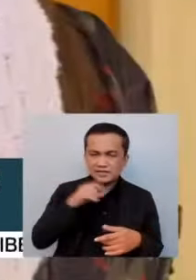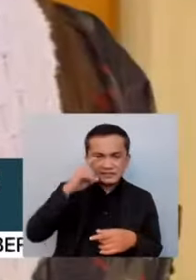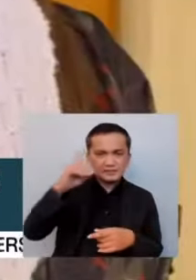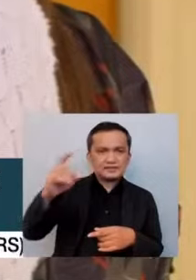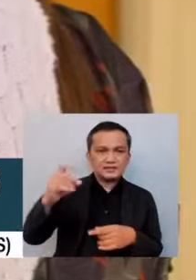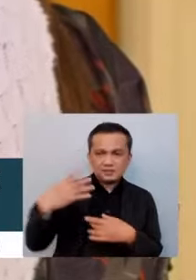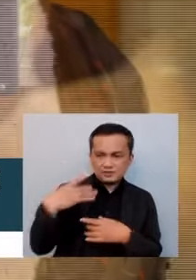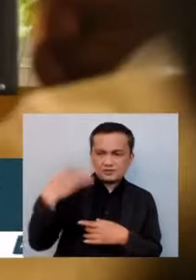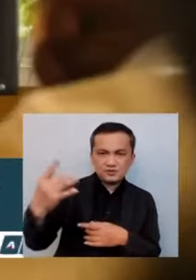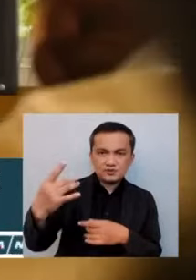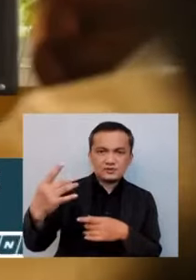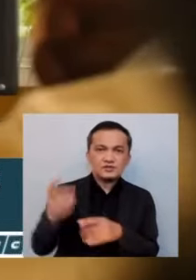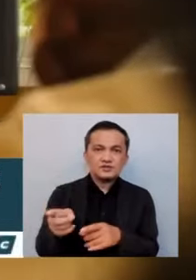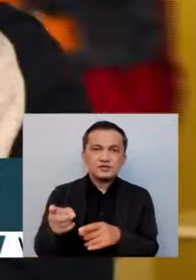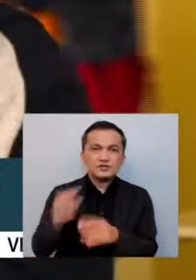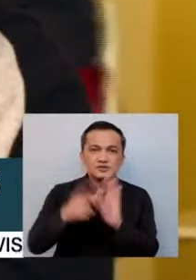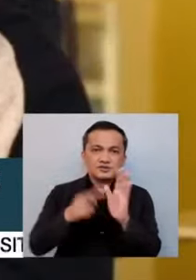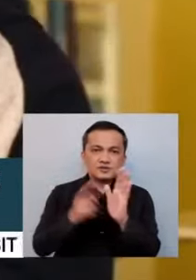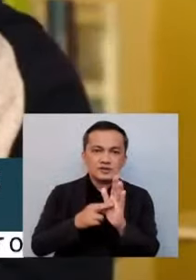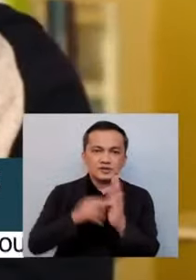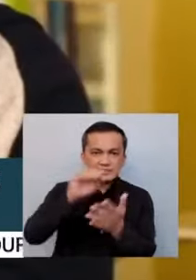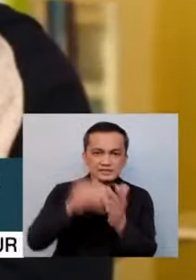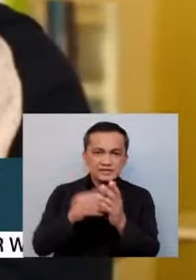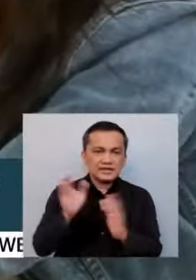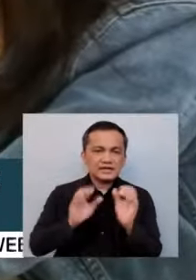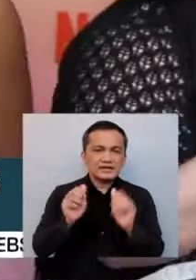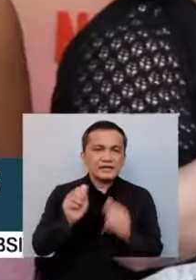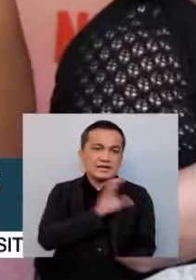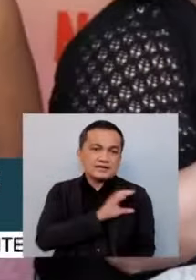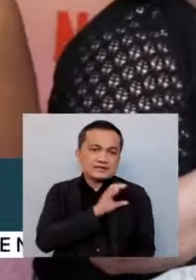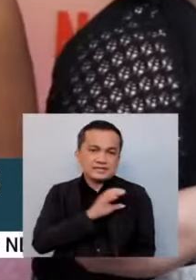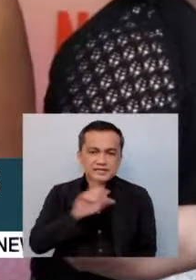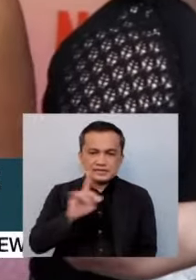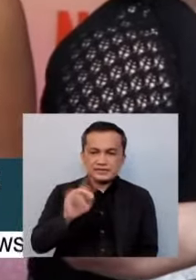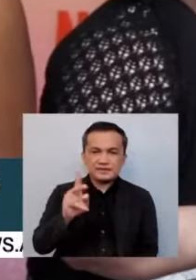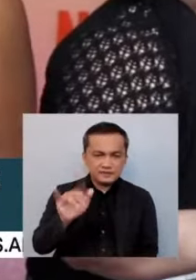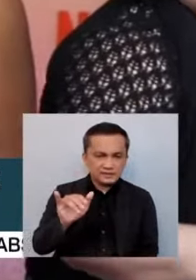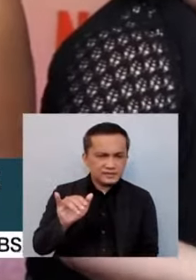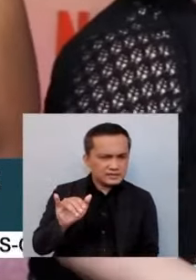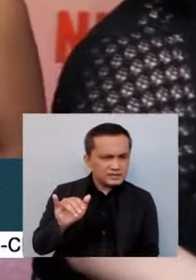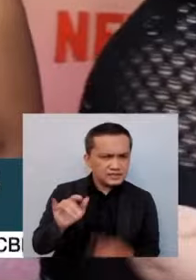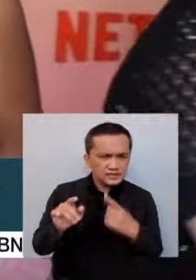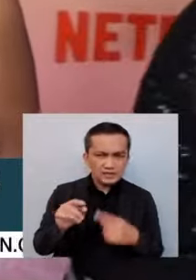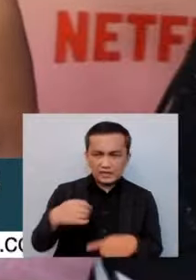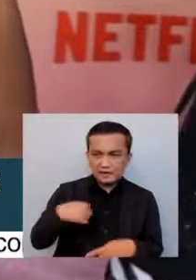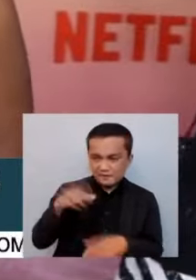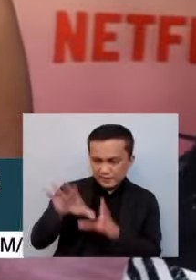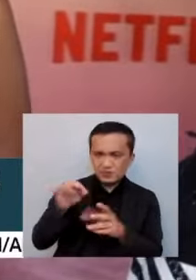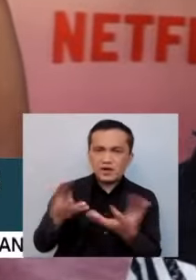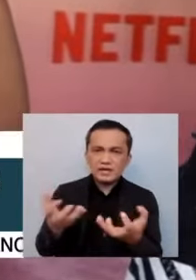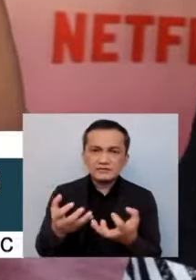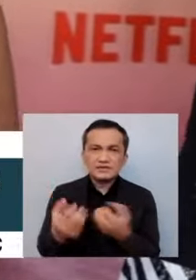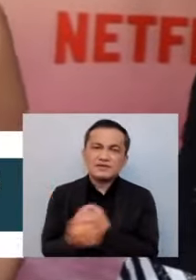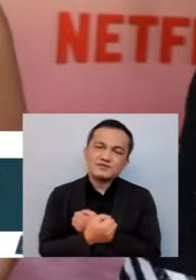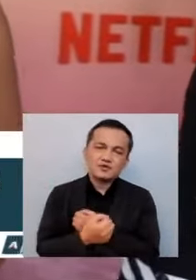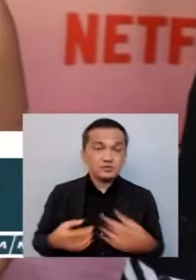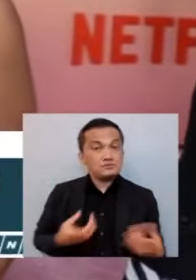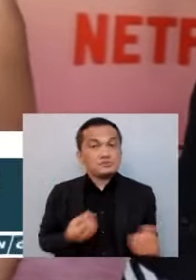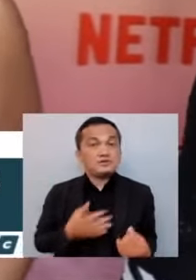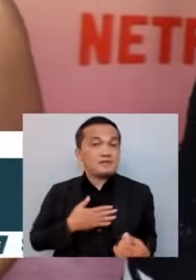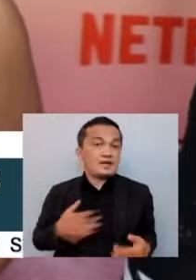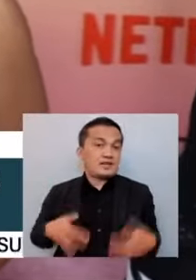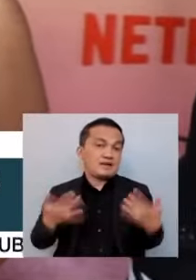to play the show's central character, Devi Vishwakumar. I get to find out what I love to do with my life, and that's